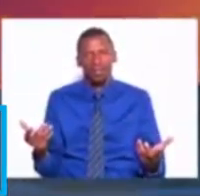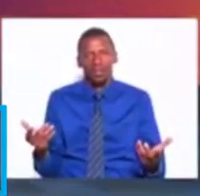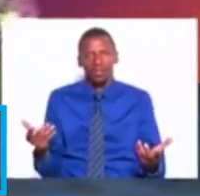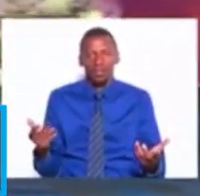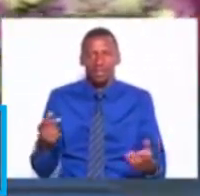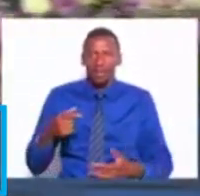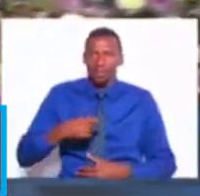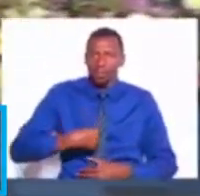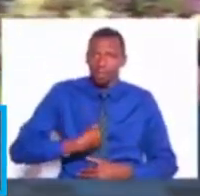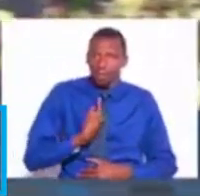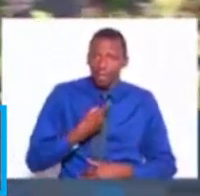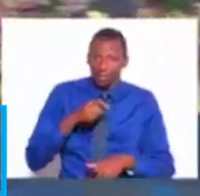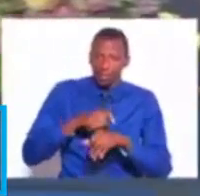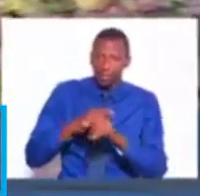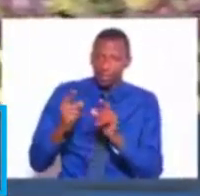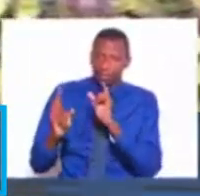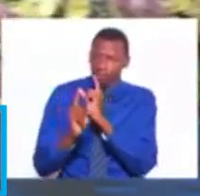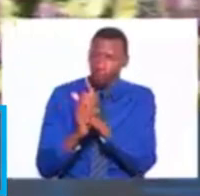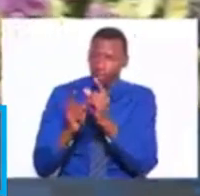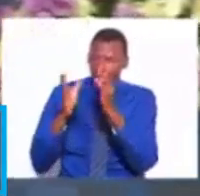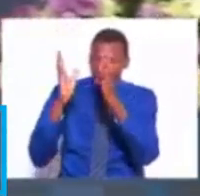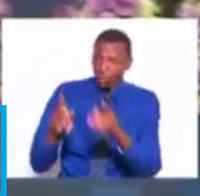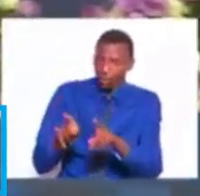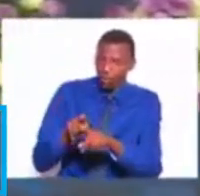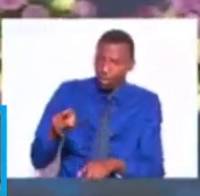Myself, when I meet such a person, I just keep quiet.